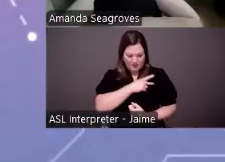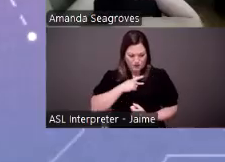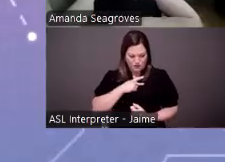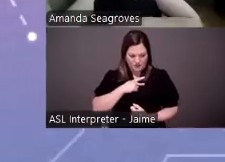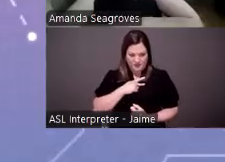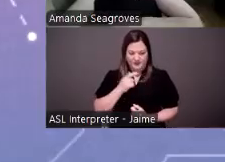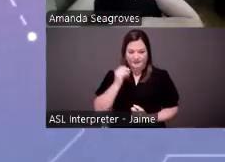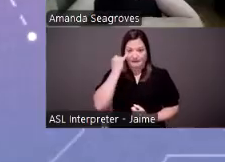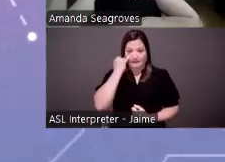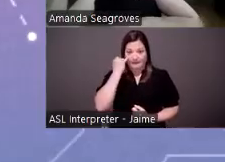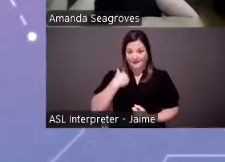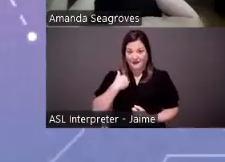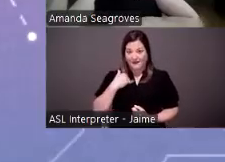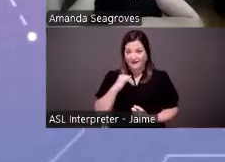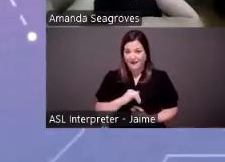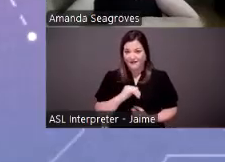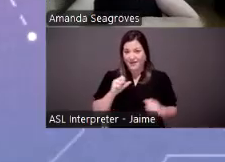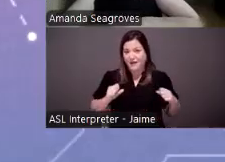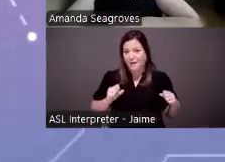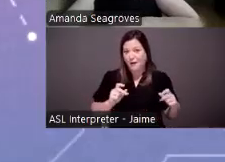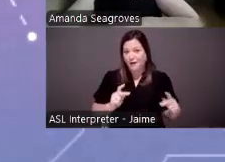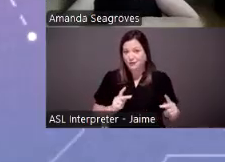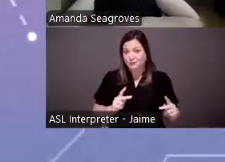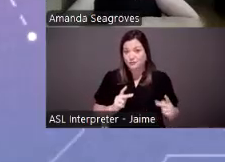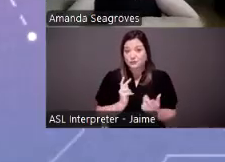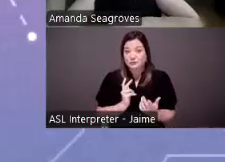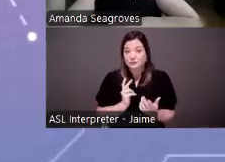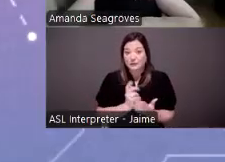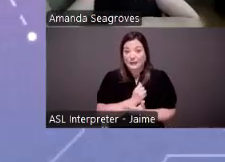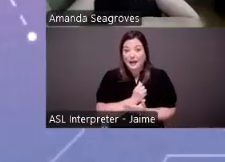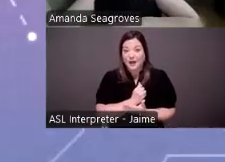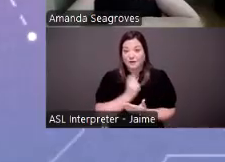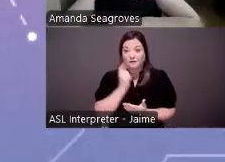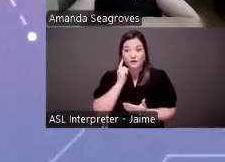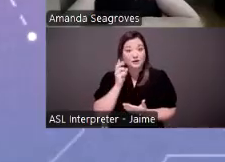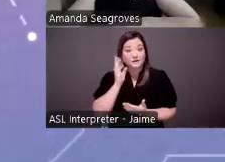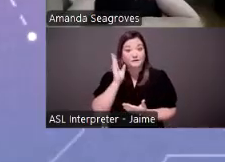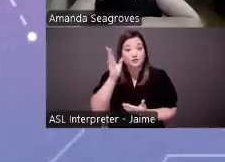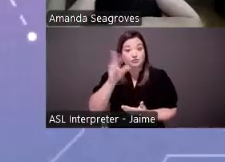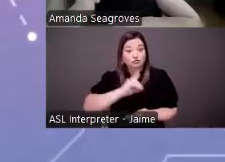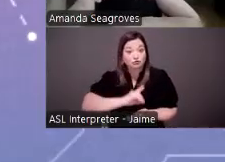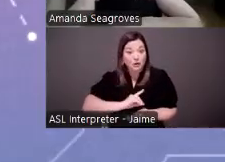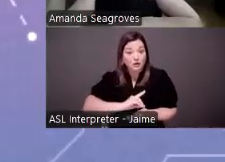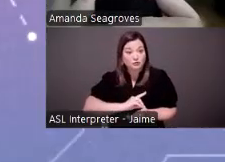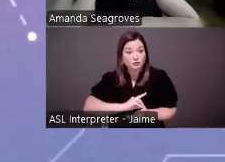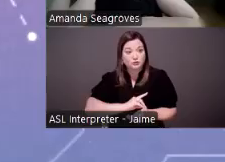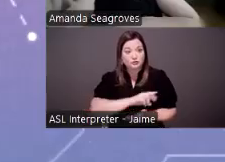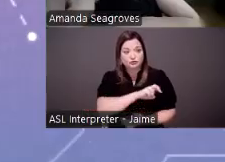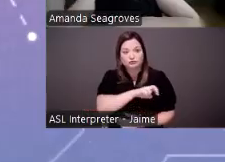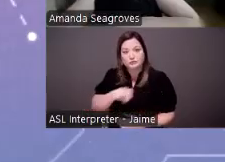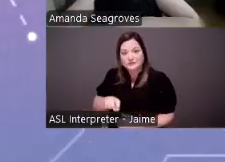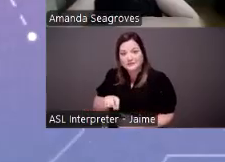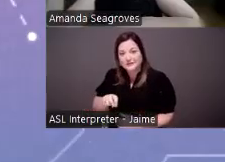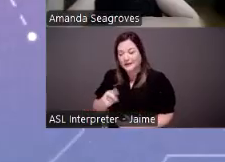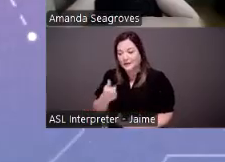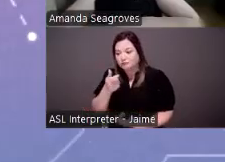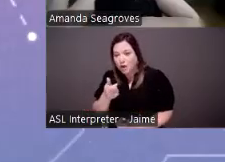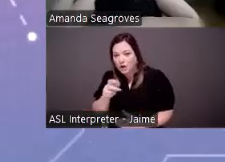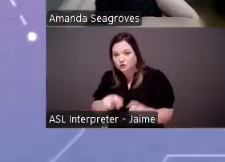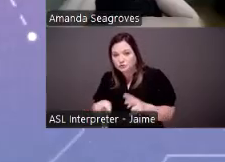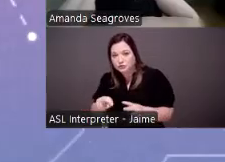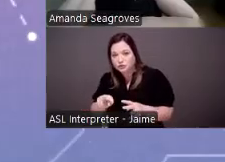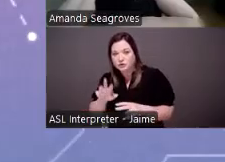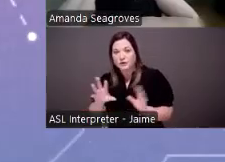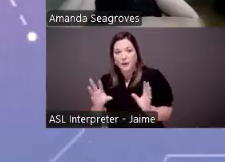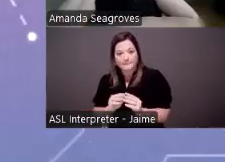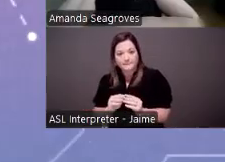those opportunities to allow a future clinician to sort of sit in on your appointment or your